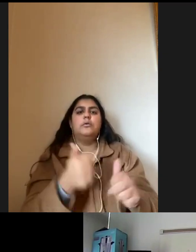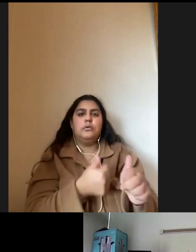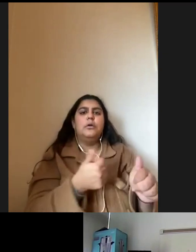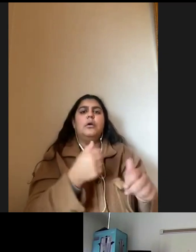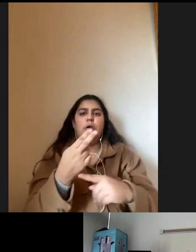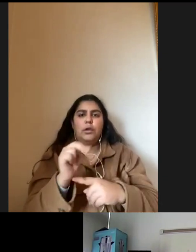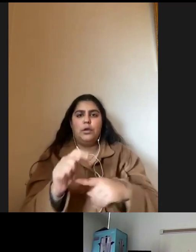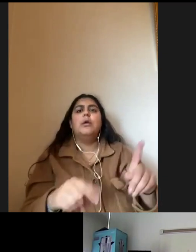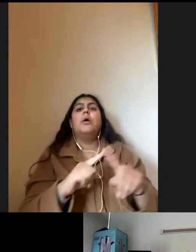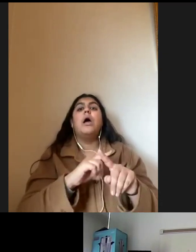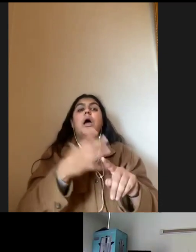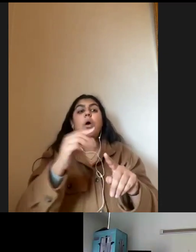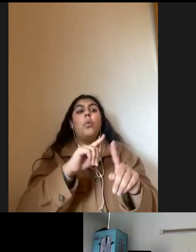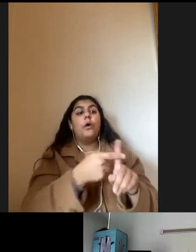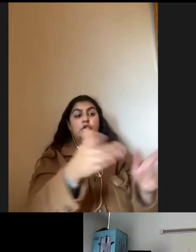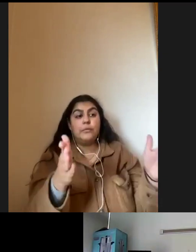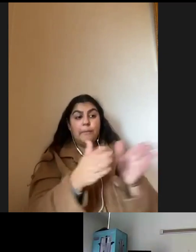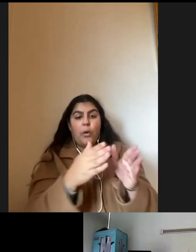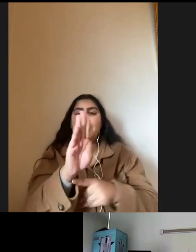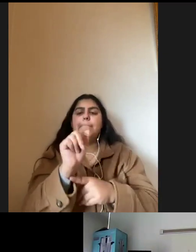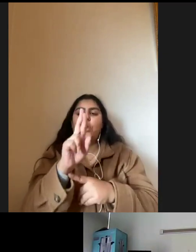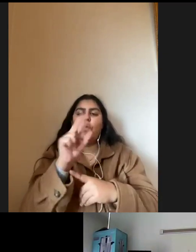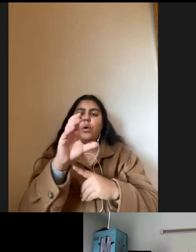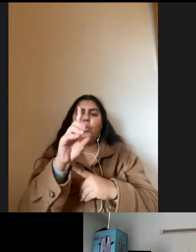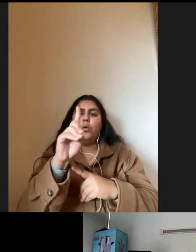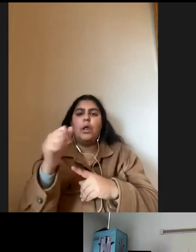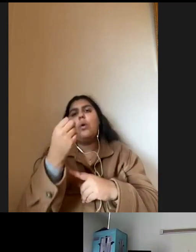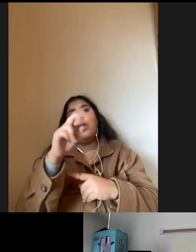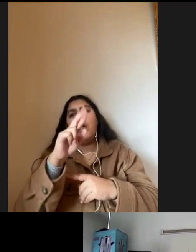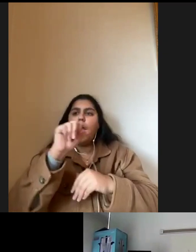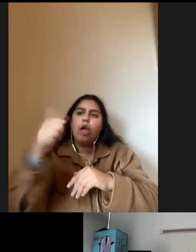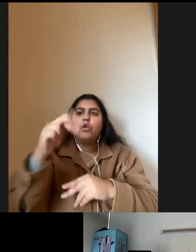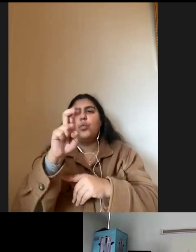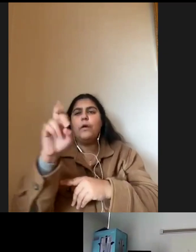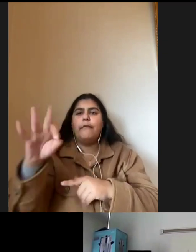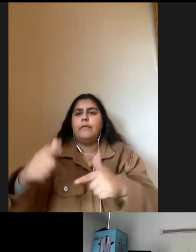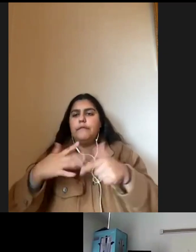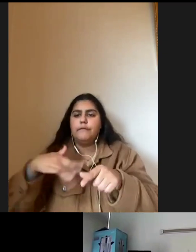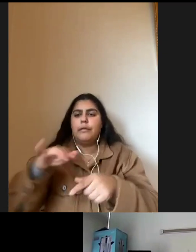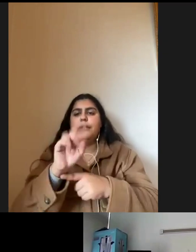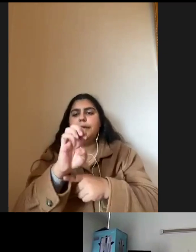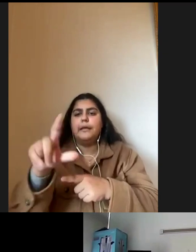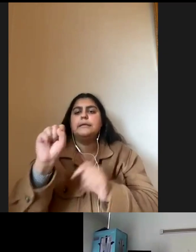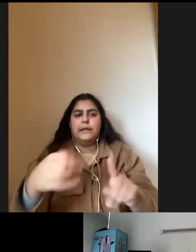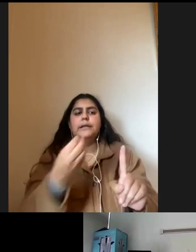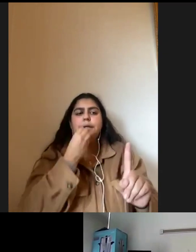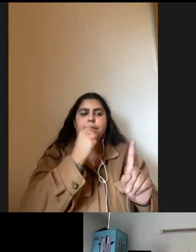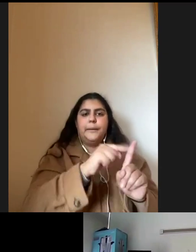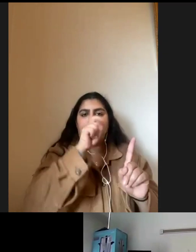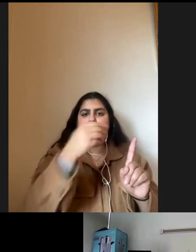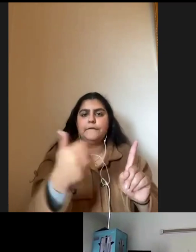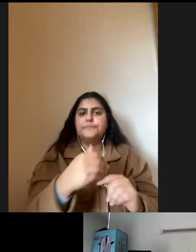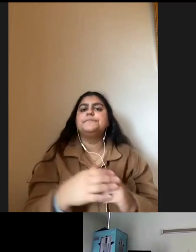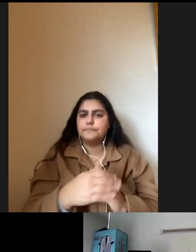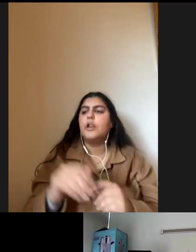smaller, things like barracuda and other kind of reef predators will go after them too, and eels. Sweet. Charlie wants to know, from first to